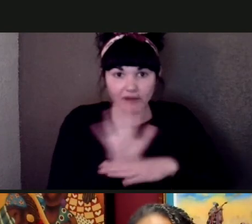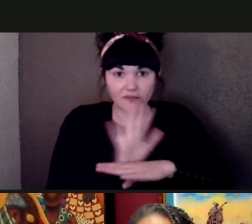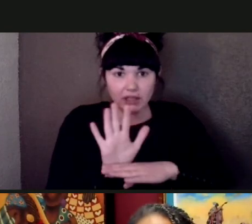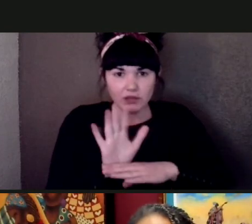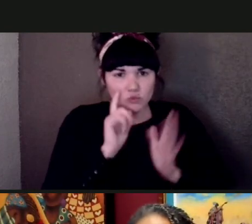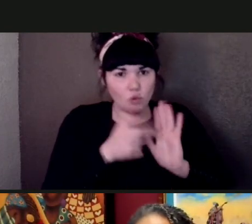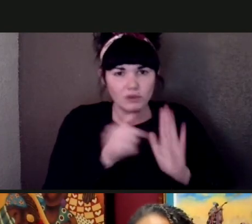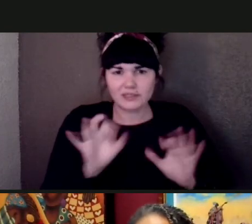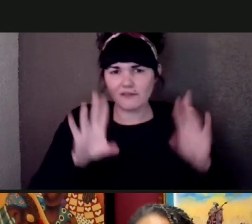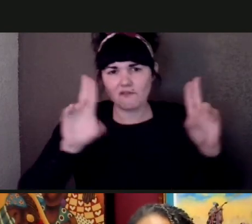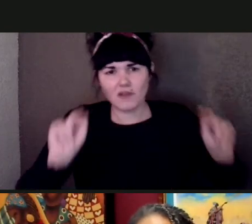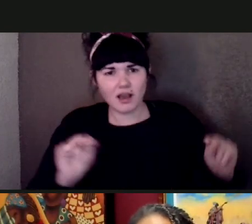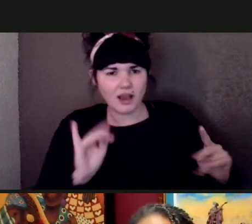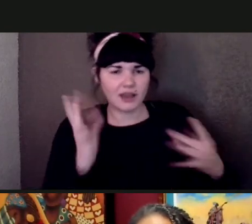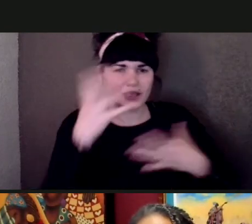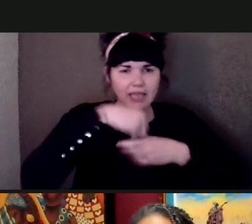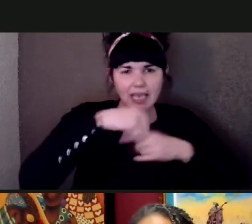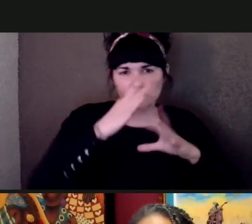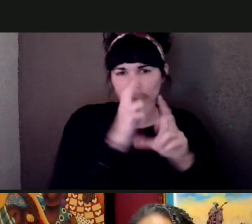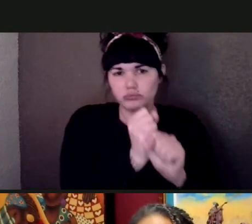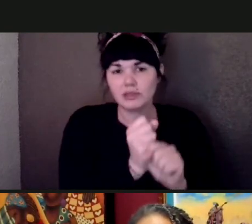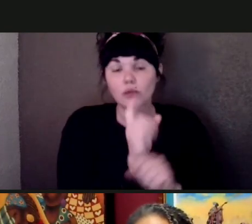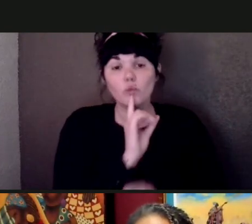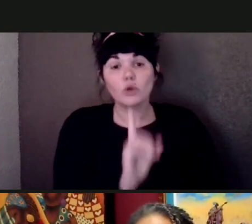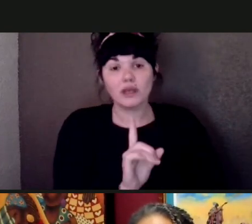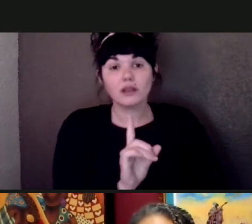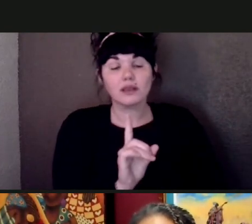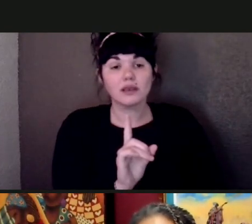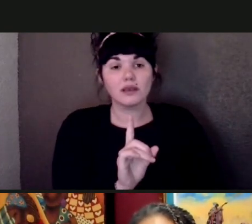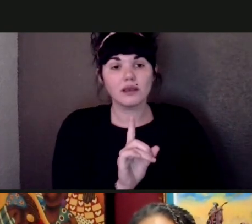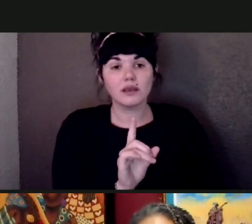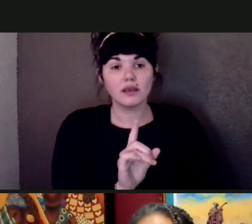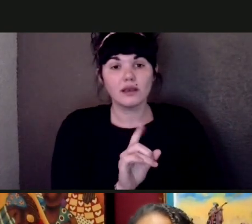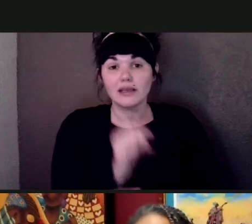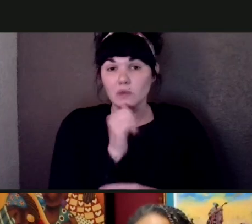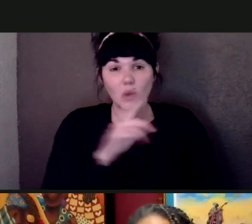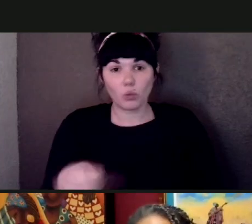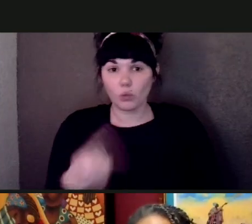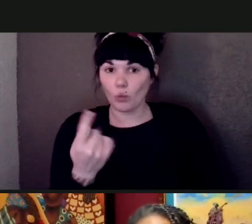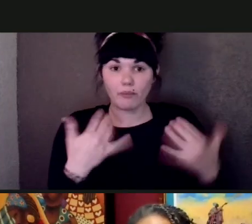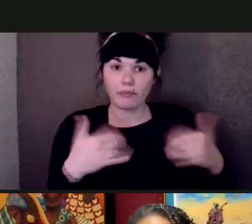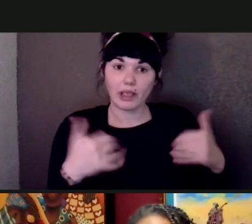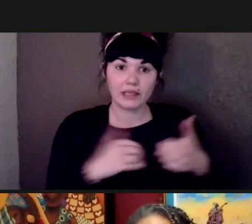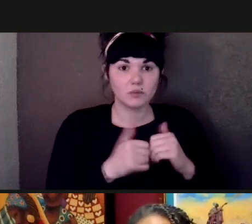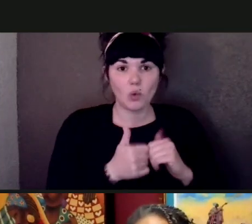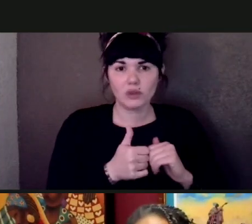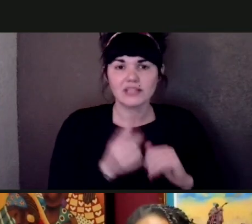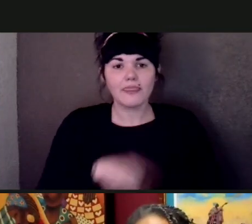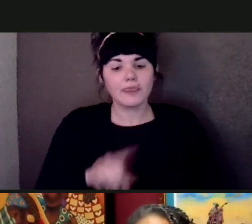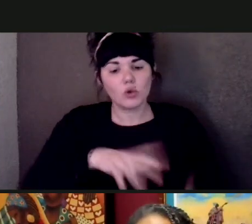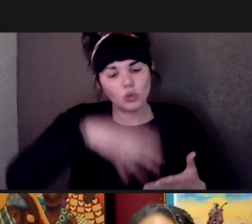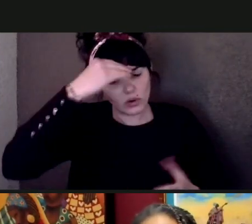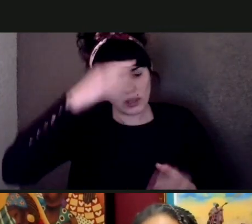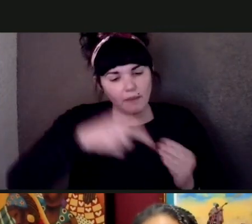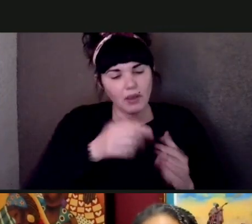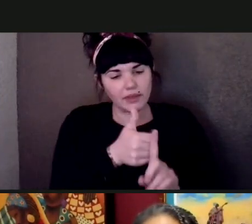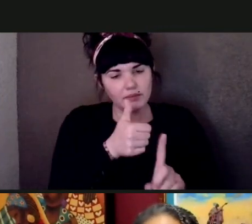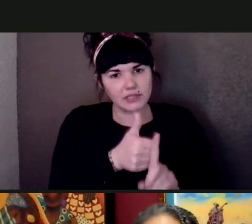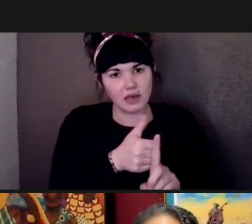it's engaging, and, um, really they're getting more than just playing a sport. They're learning about themselves and learning valuable